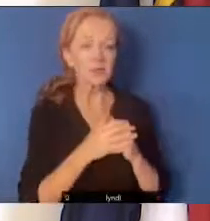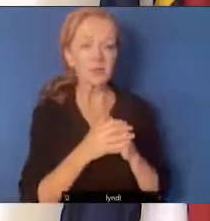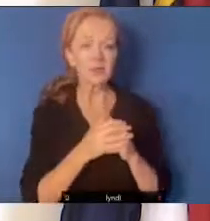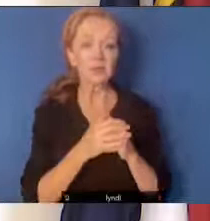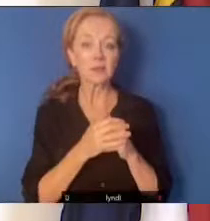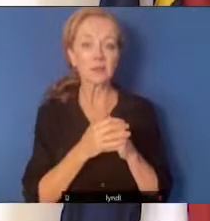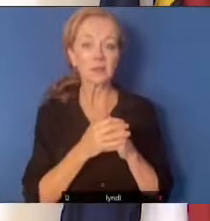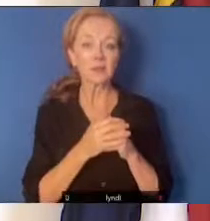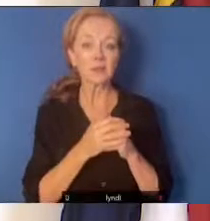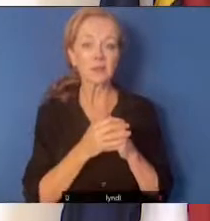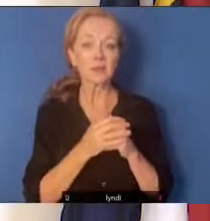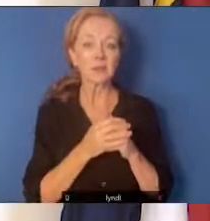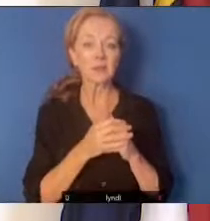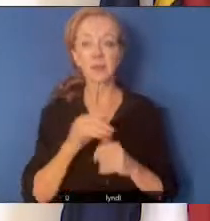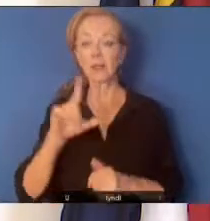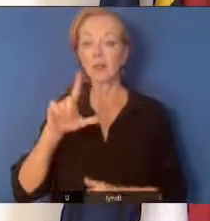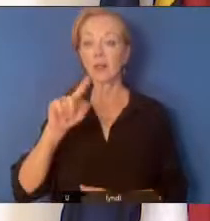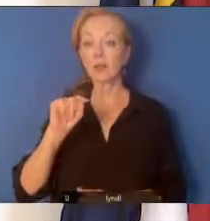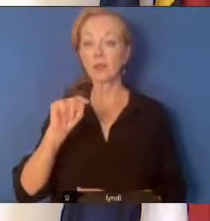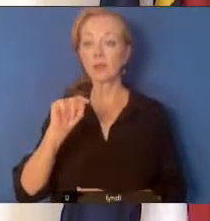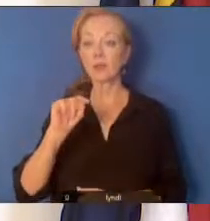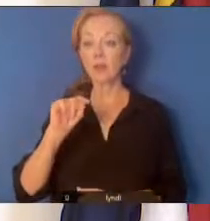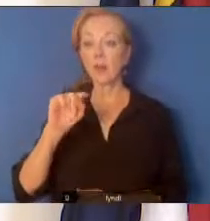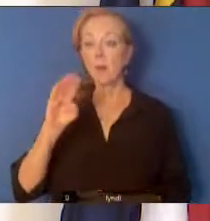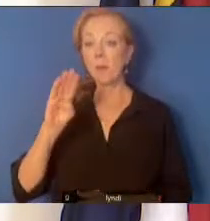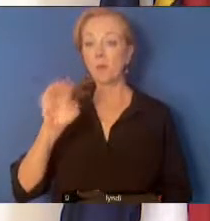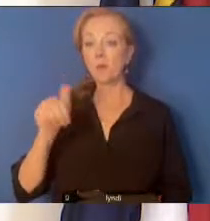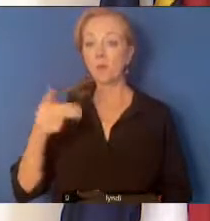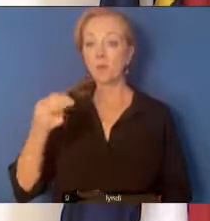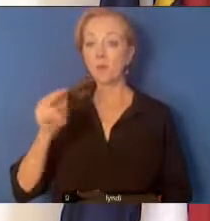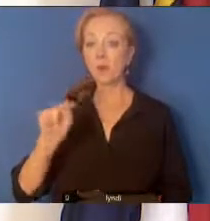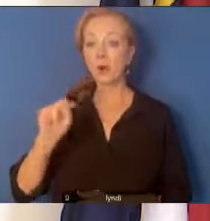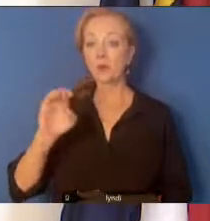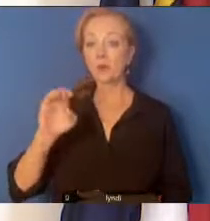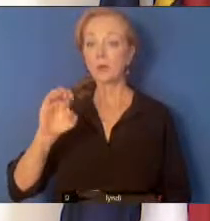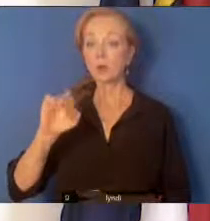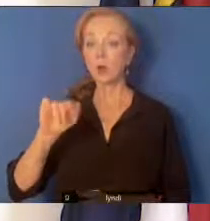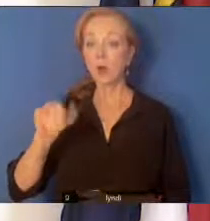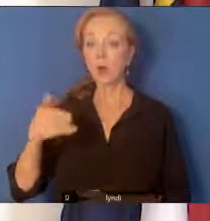have Lieutenant Brian Crum of the Homicide Unit to address that question.